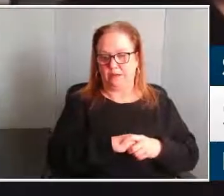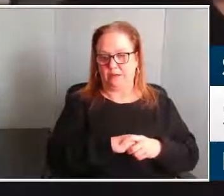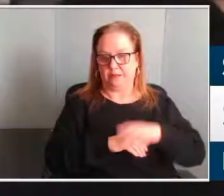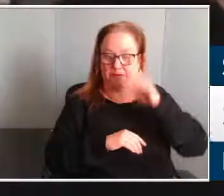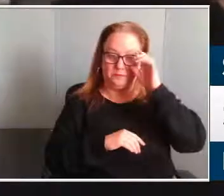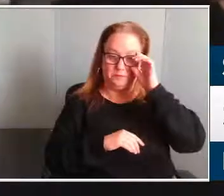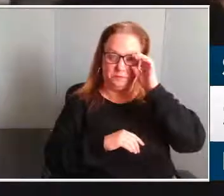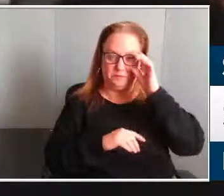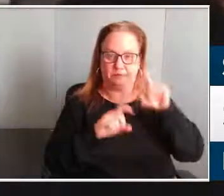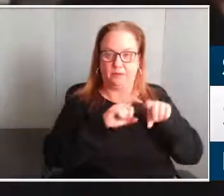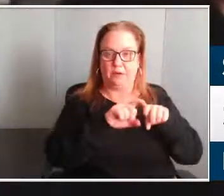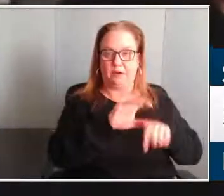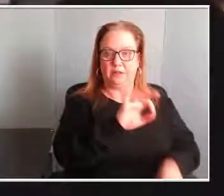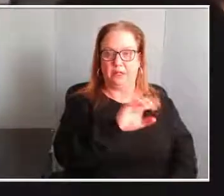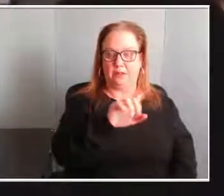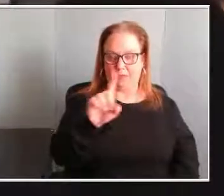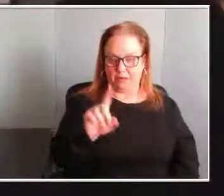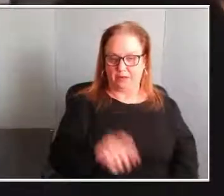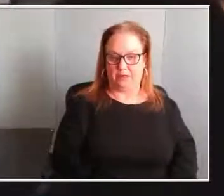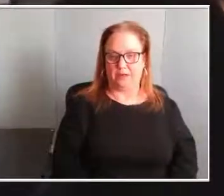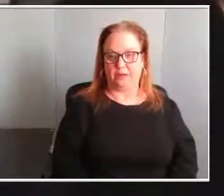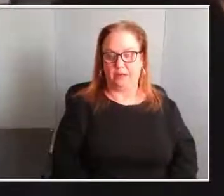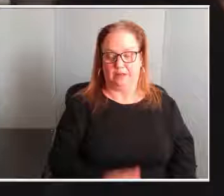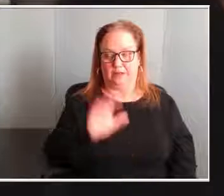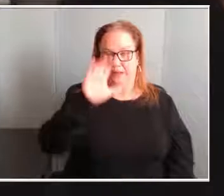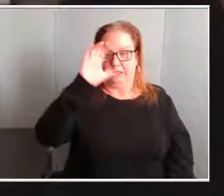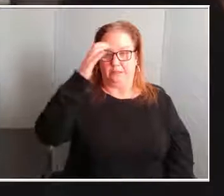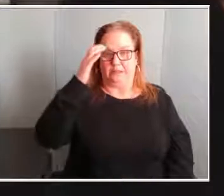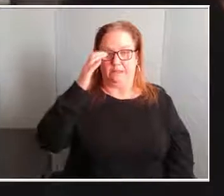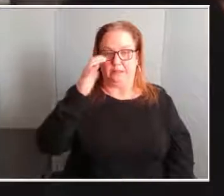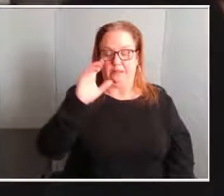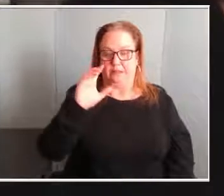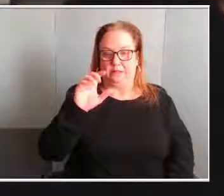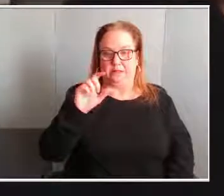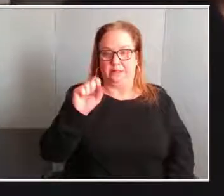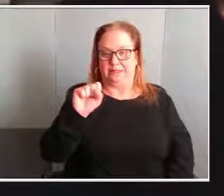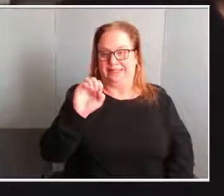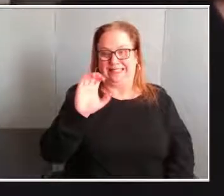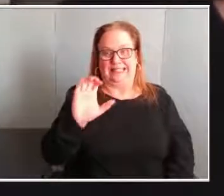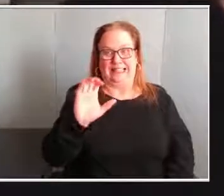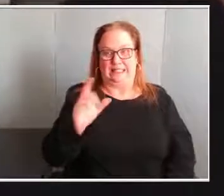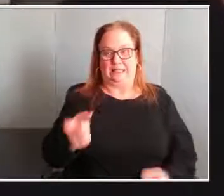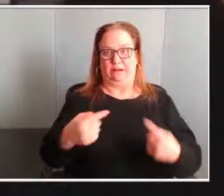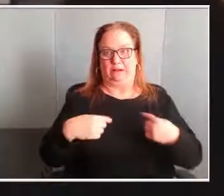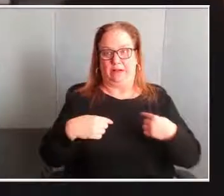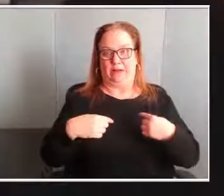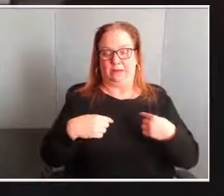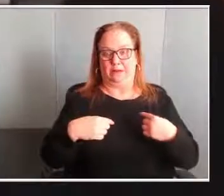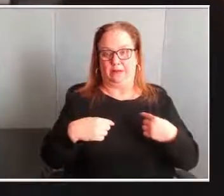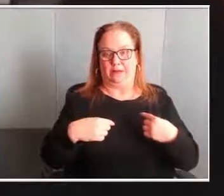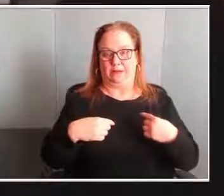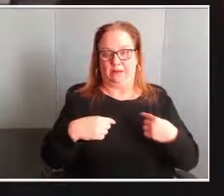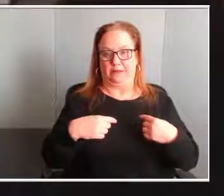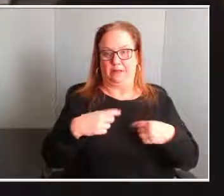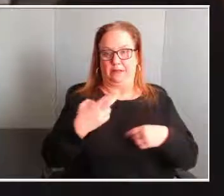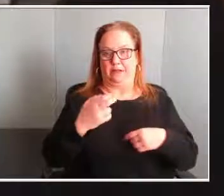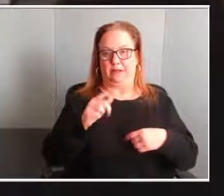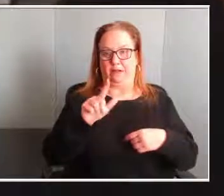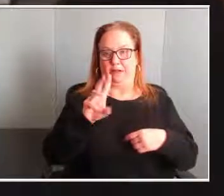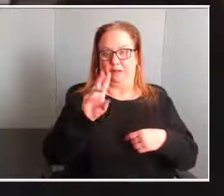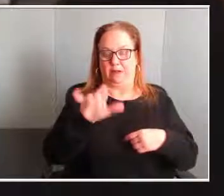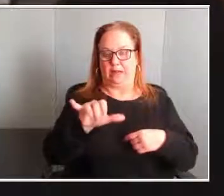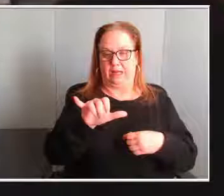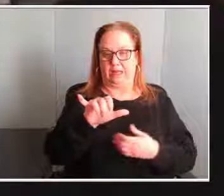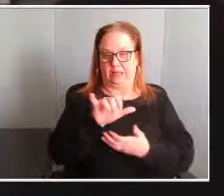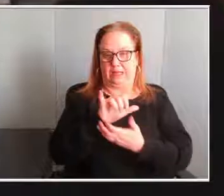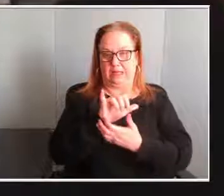we called 911, and it seemed like just within seconds they were coming down the hallway, and then